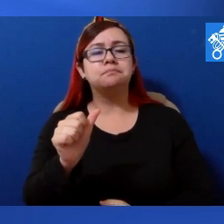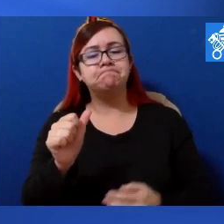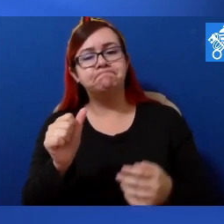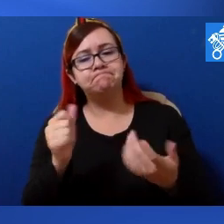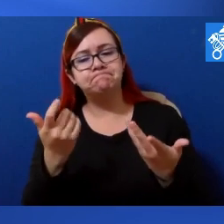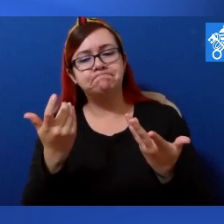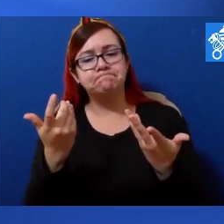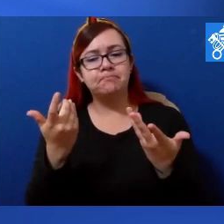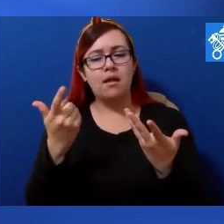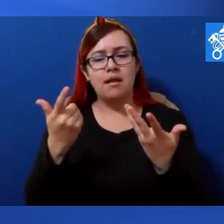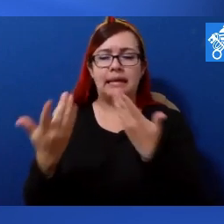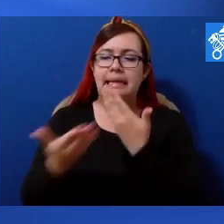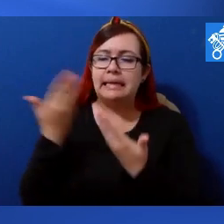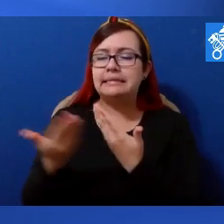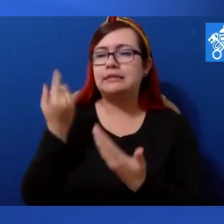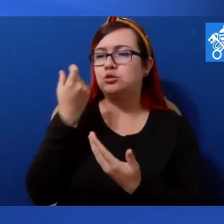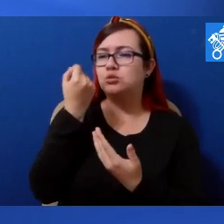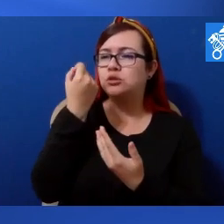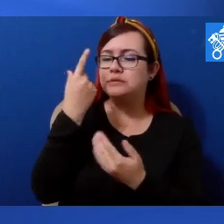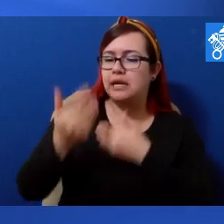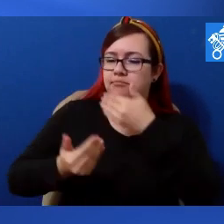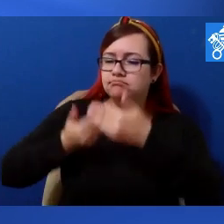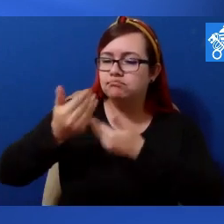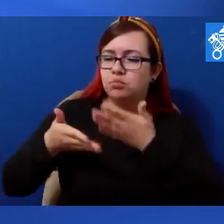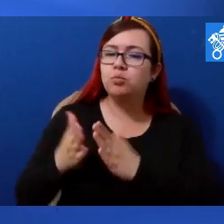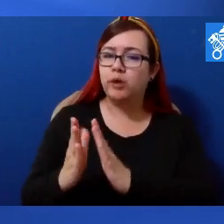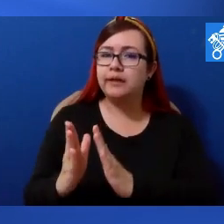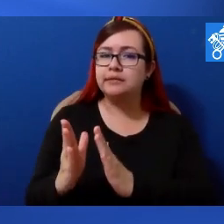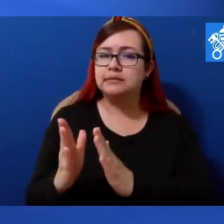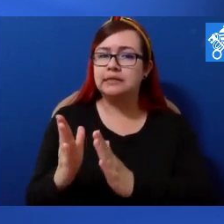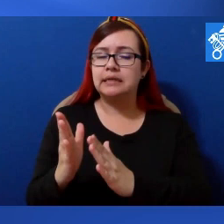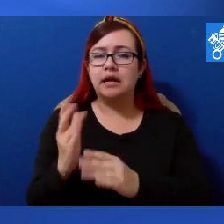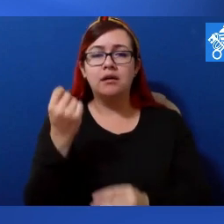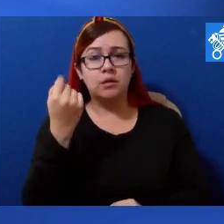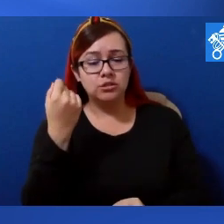is not primarily a logical procedure.